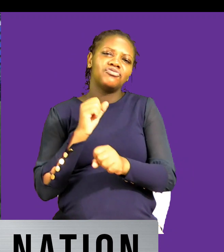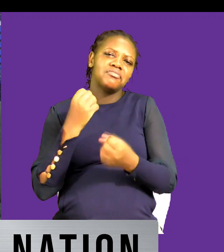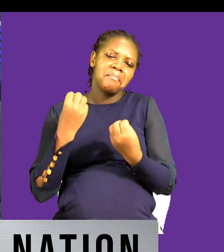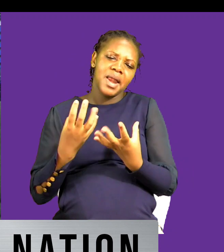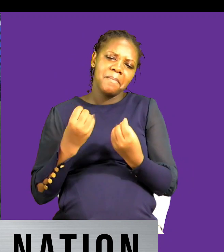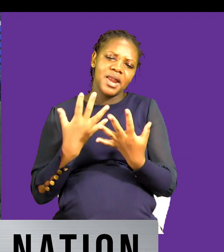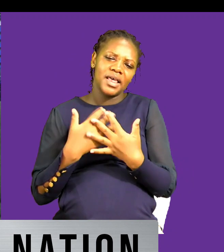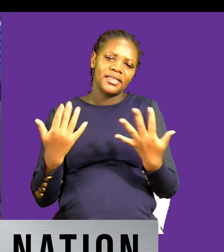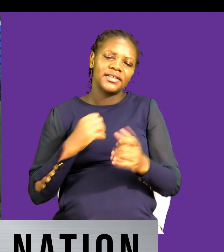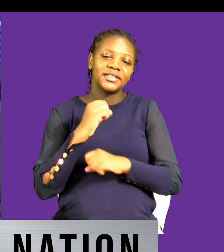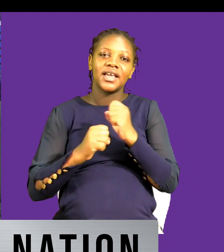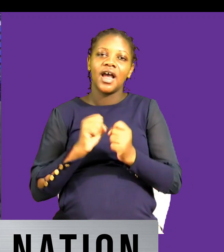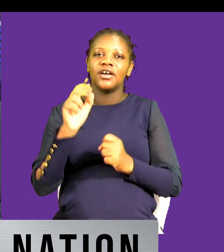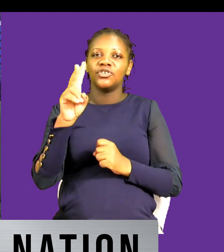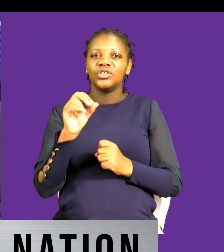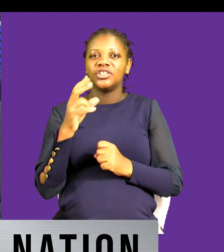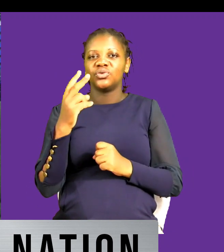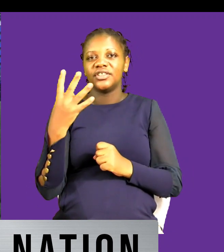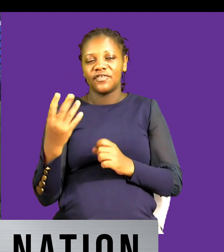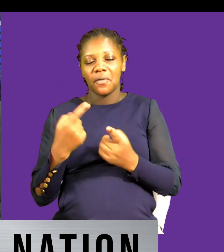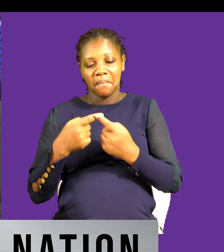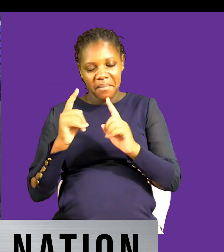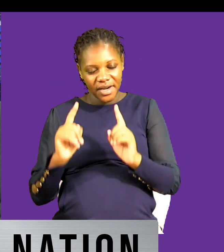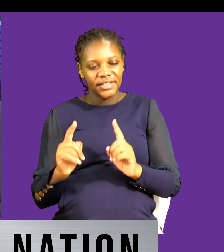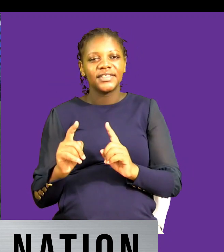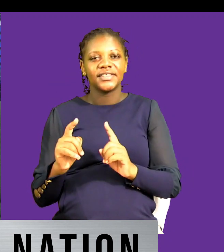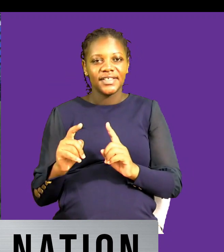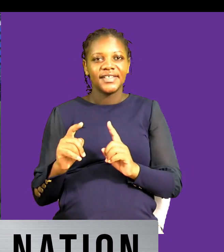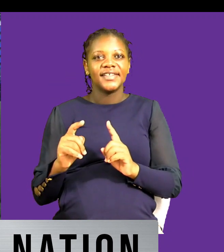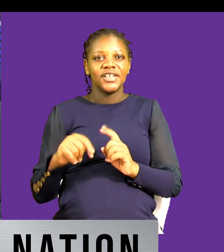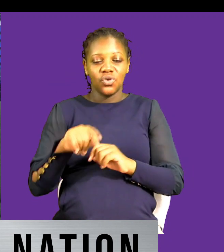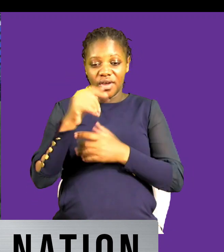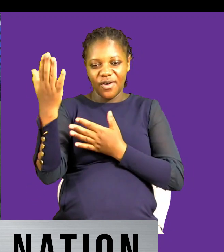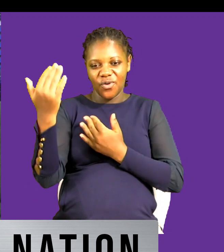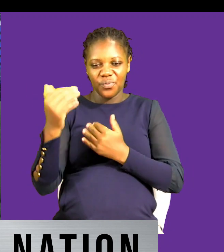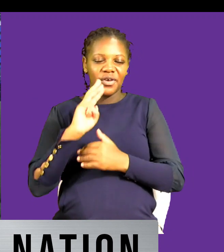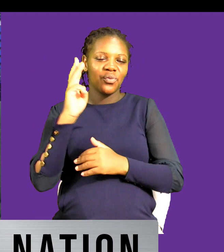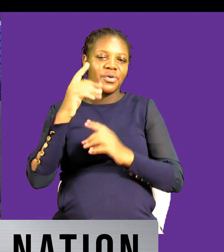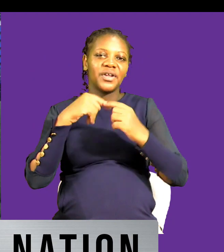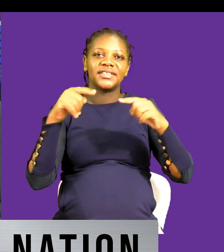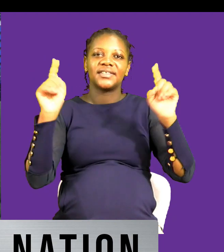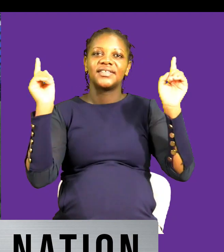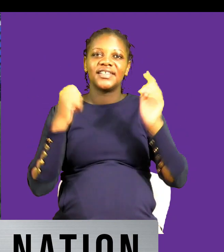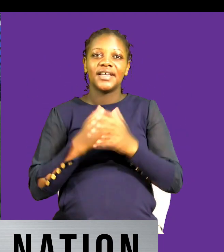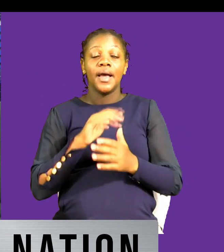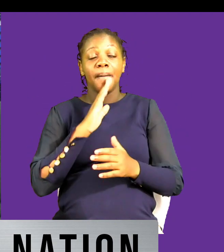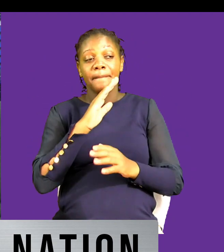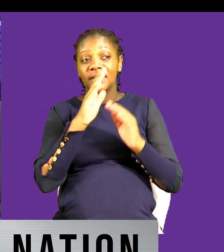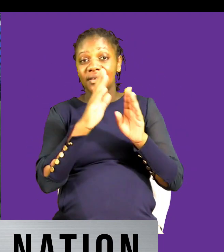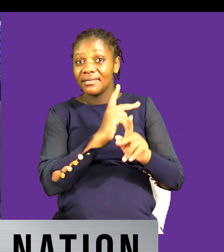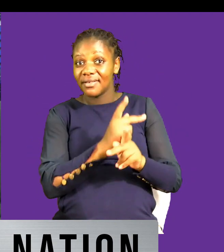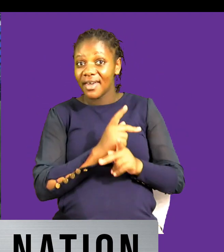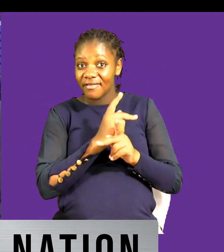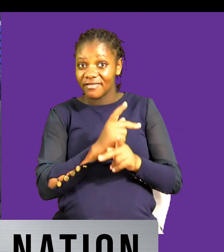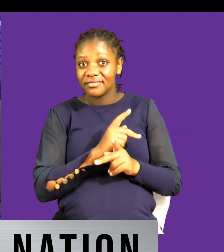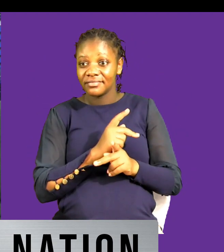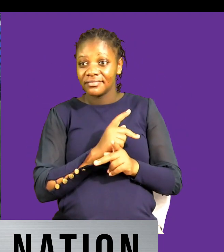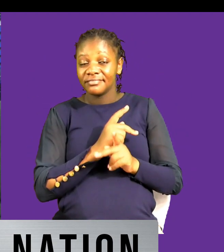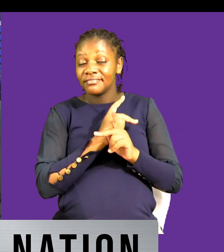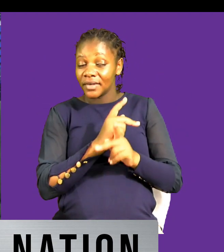be rough, I can assure you, but we are going to we are resilient. We are going to make it. We are just be careful. Someone may comment and not call you a prophet of